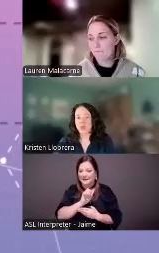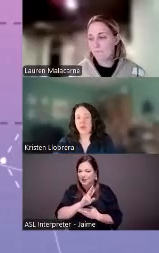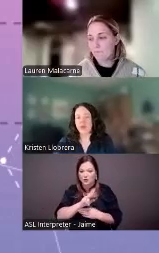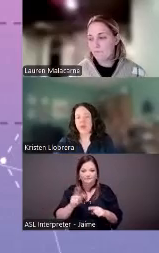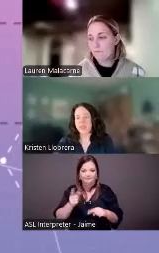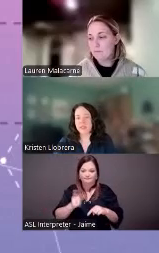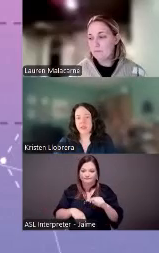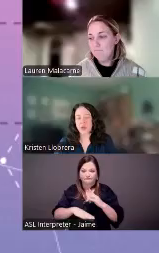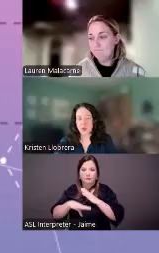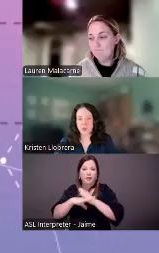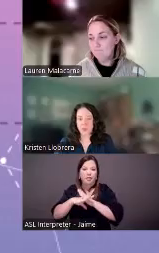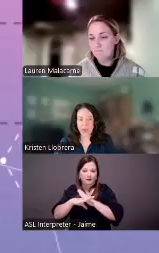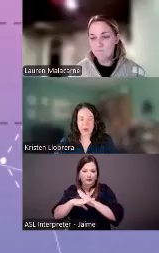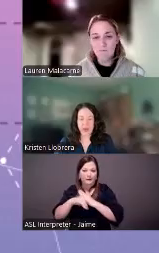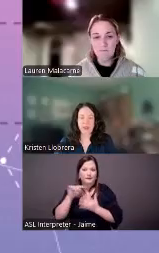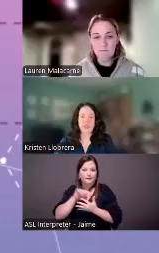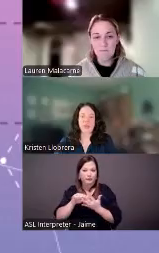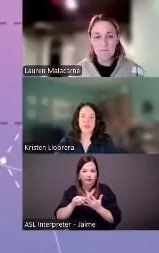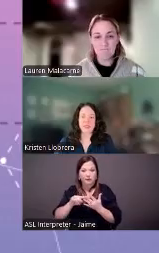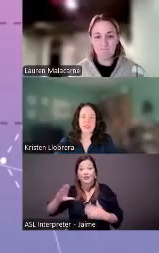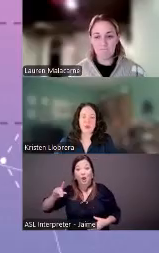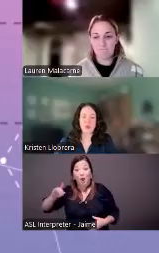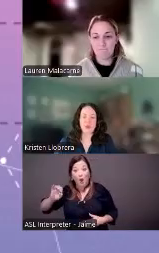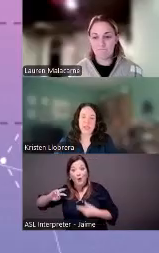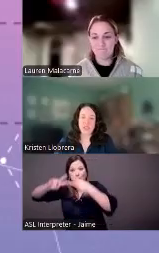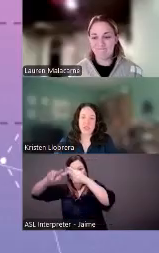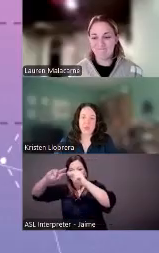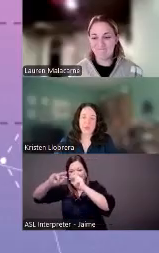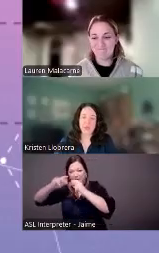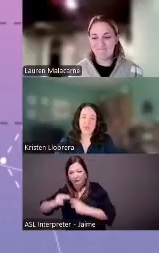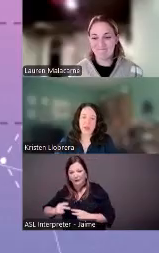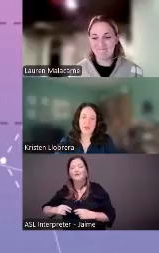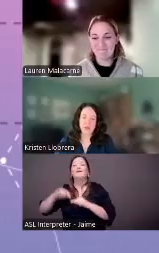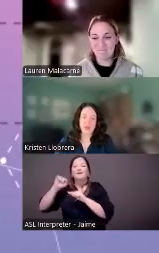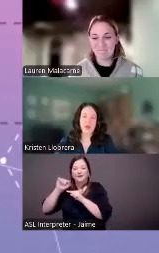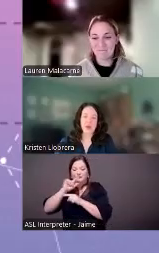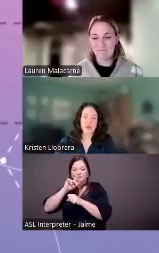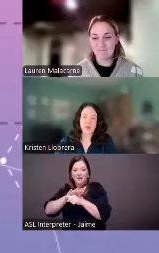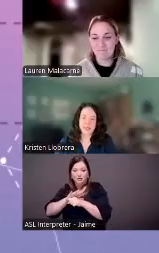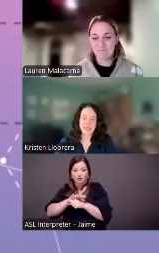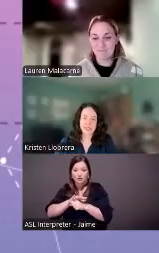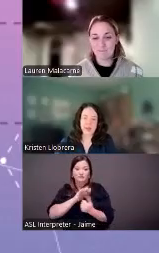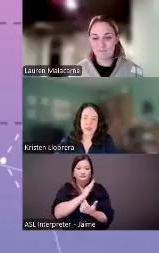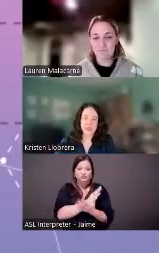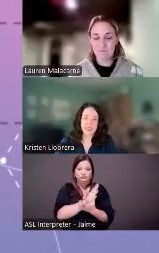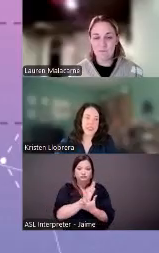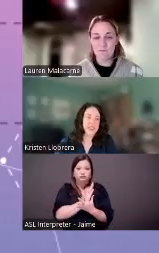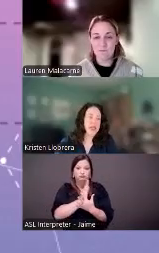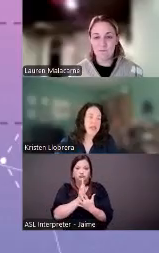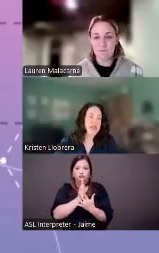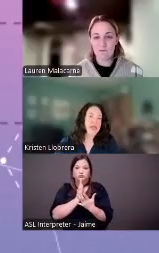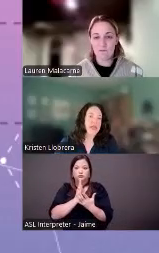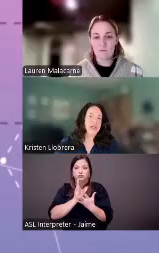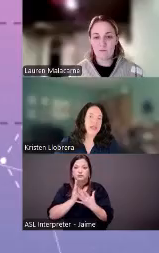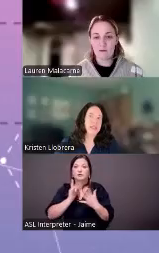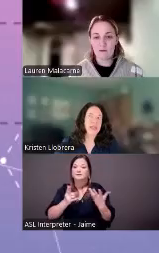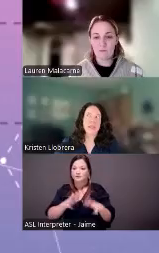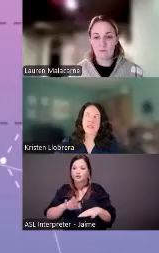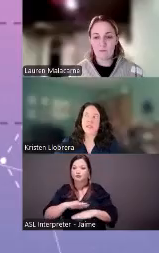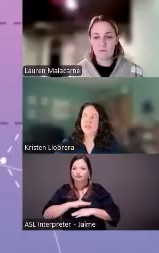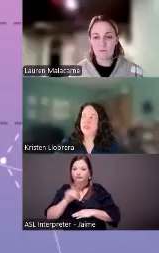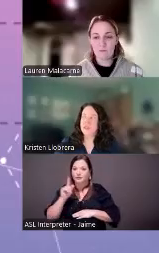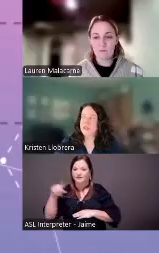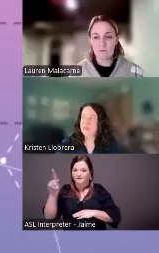be able to. We had all this code in the background that would make sure people had covered all the necessary pieces. It's